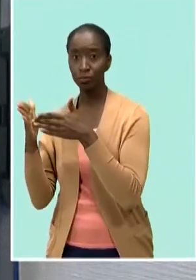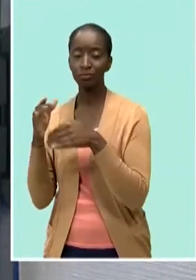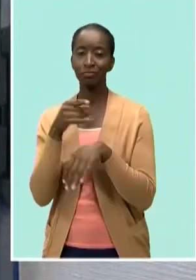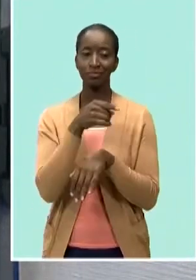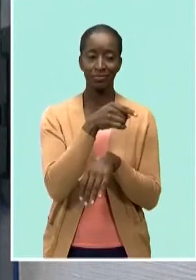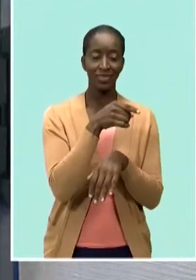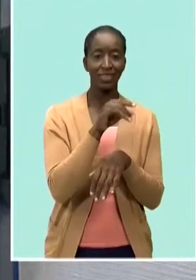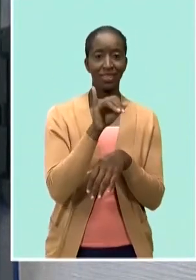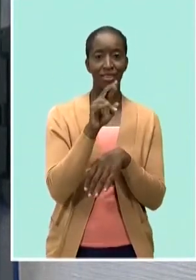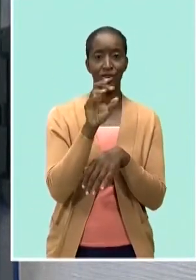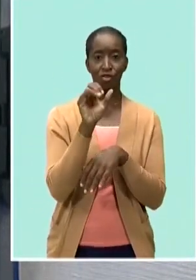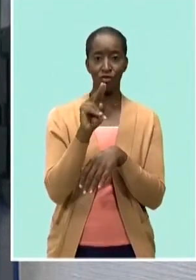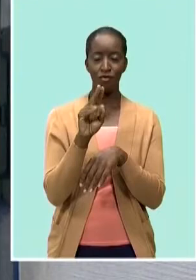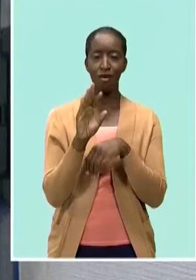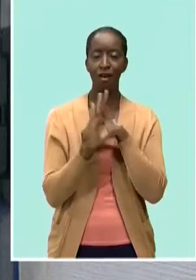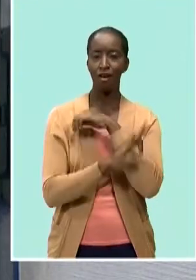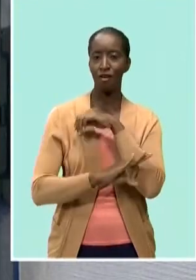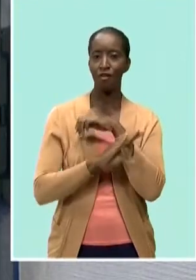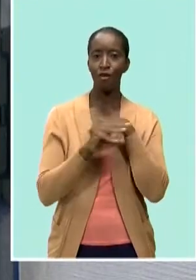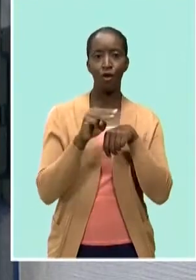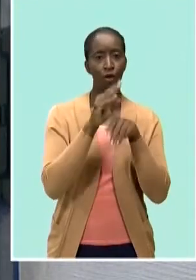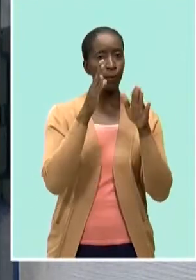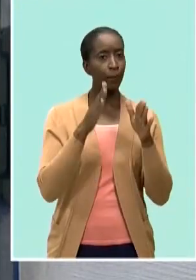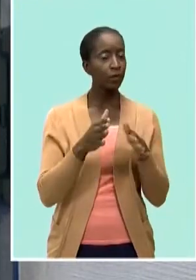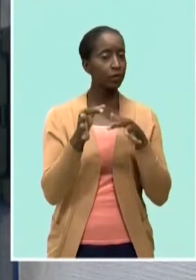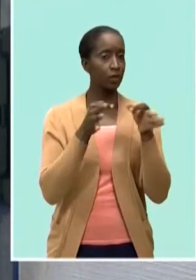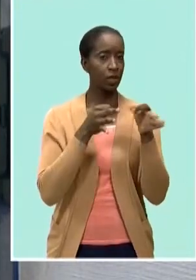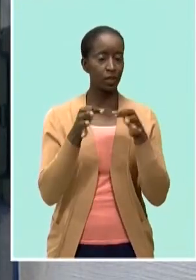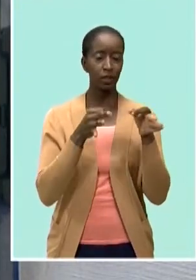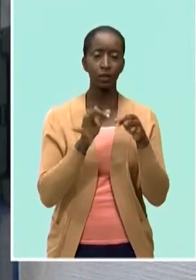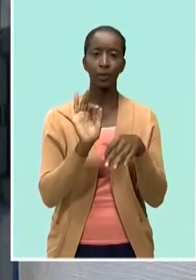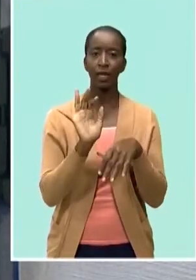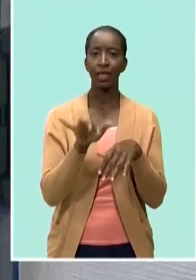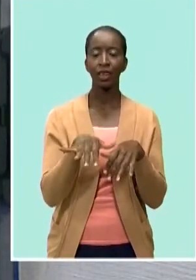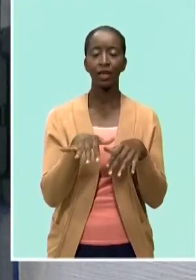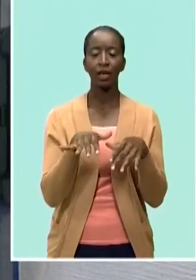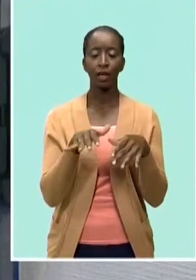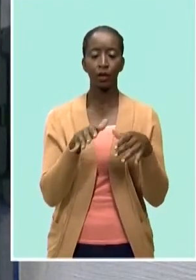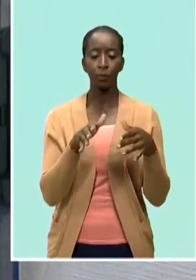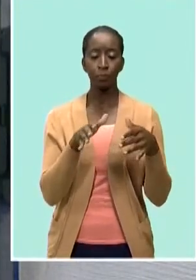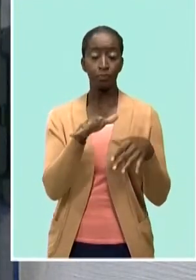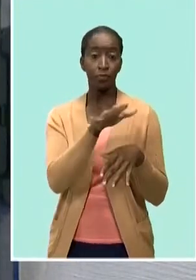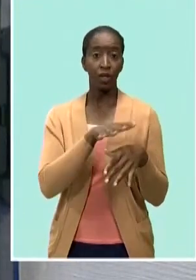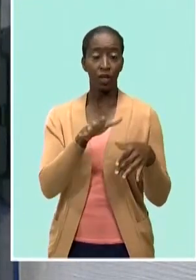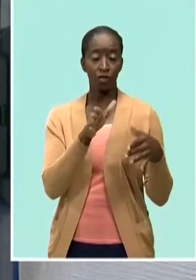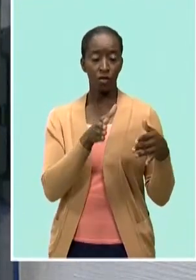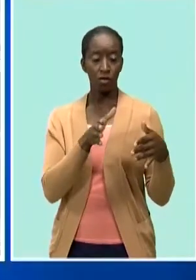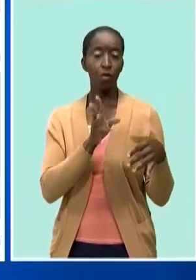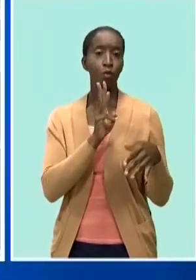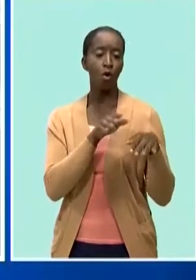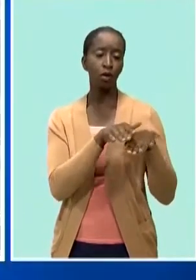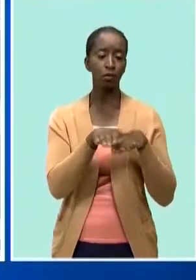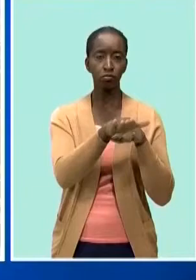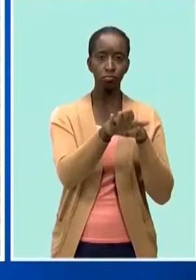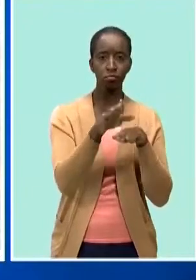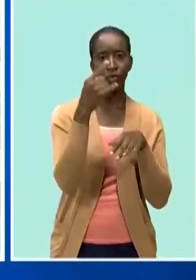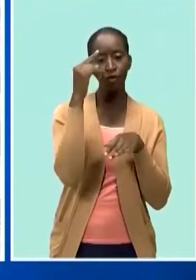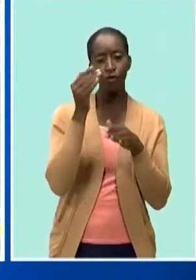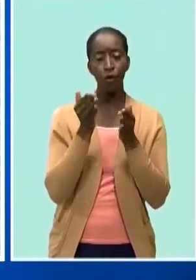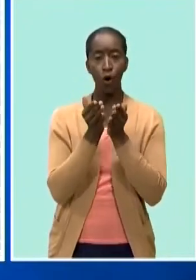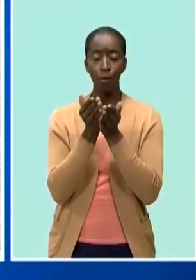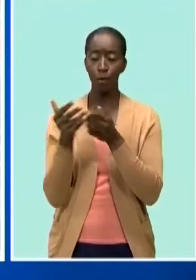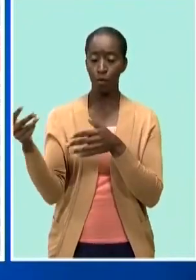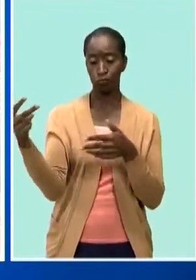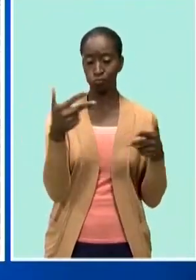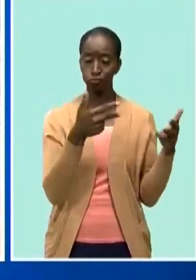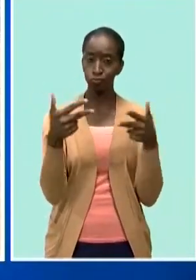main oil shipping route open is in the country's own interest, despite early threats to close it. The continued policy aimed